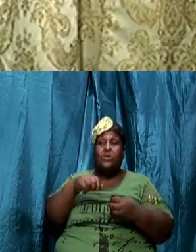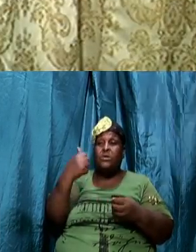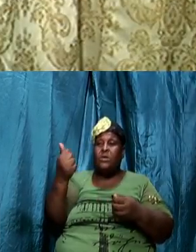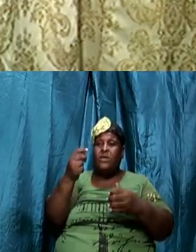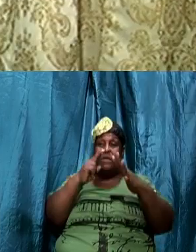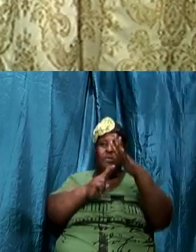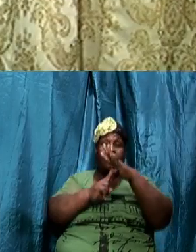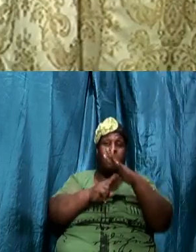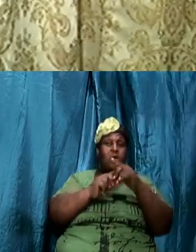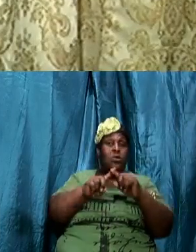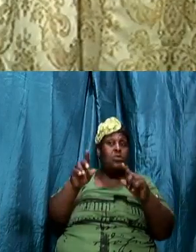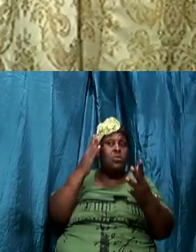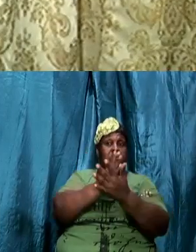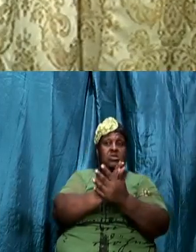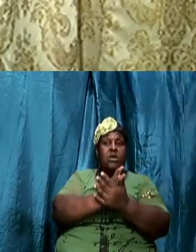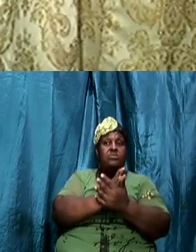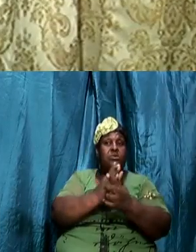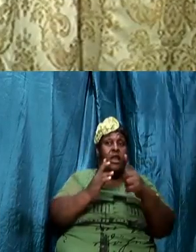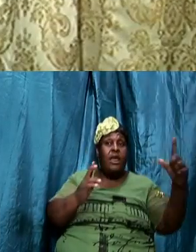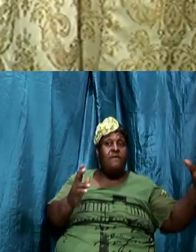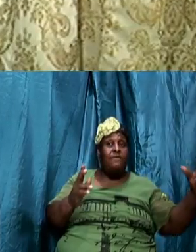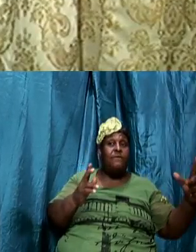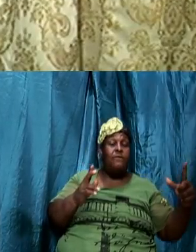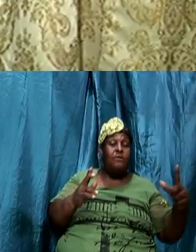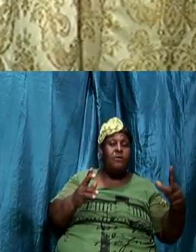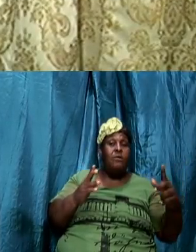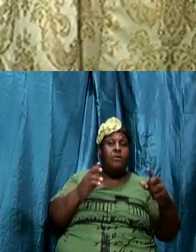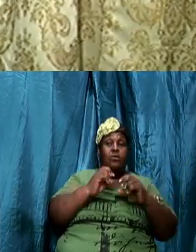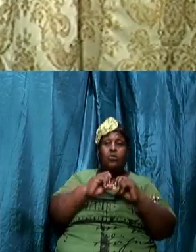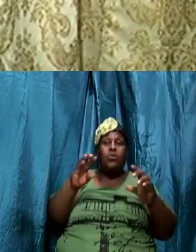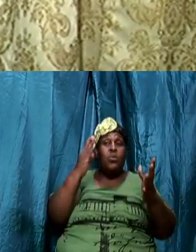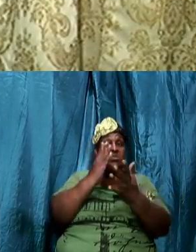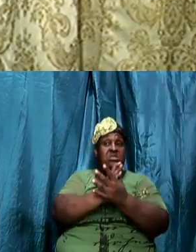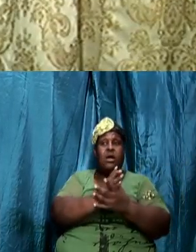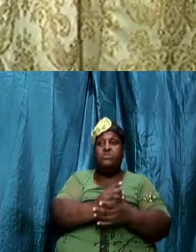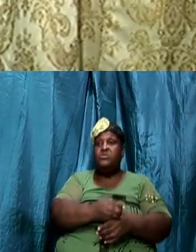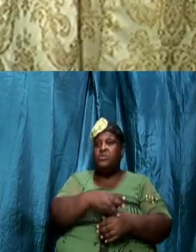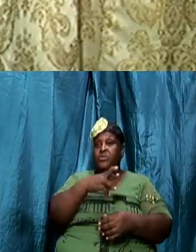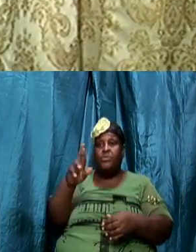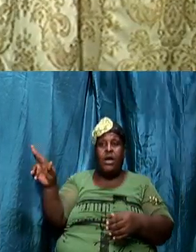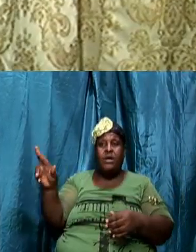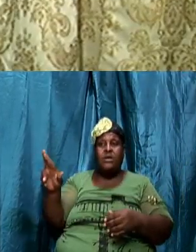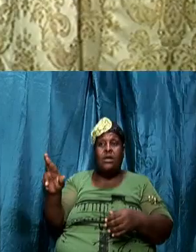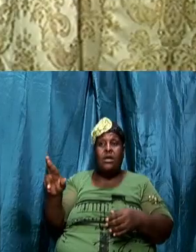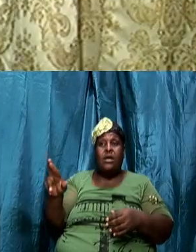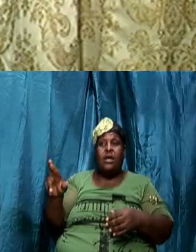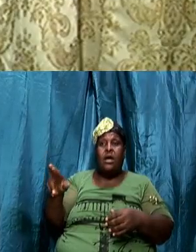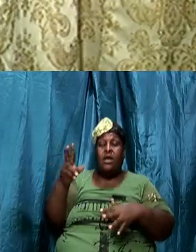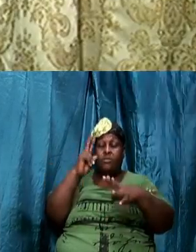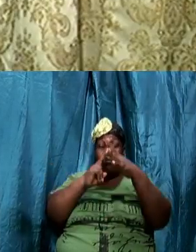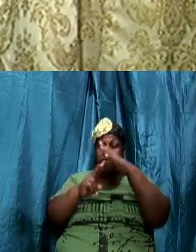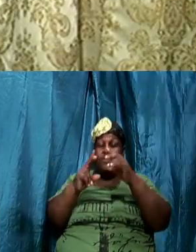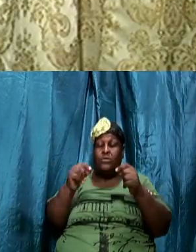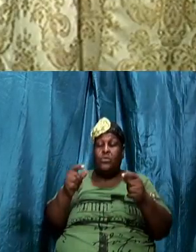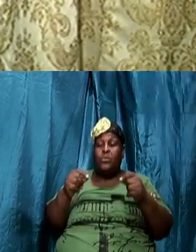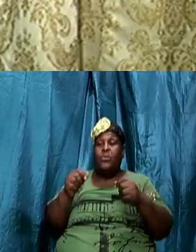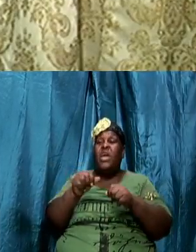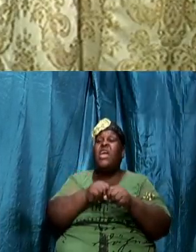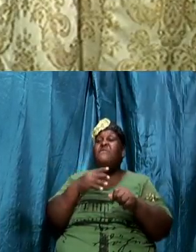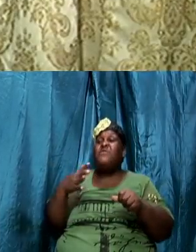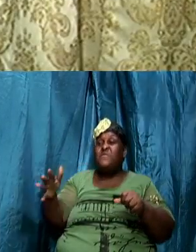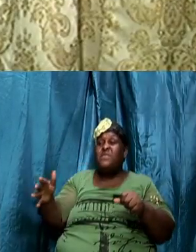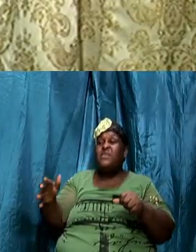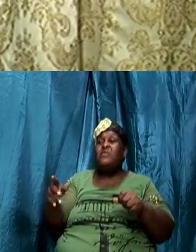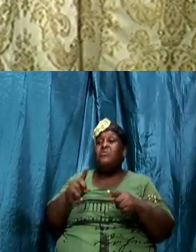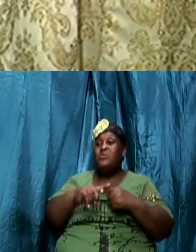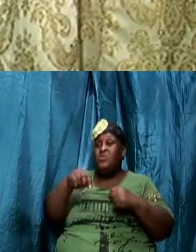to the left, don't stop to the right. Don't talk to nobody here nor there. And the prophet did everything according to the word. And when he was coming